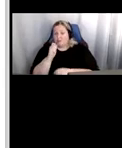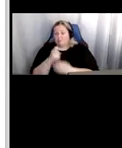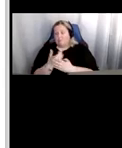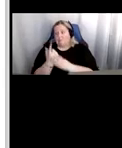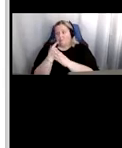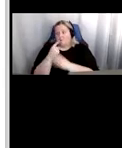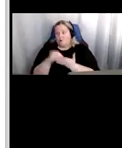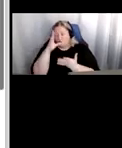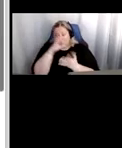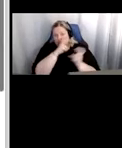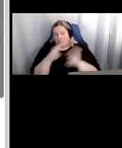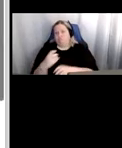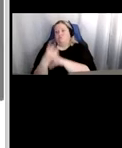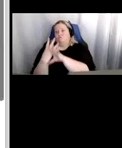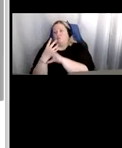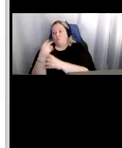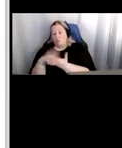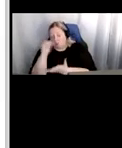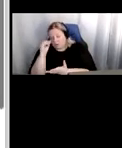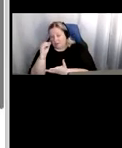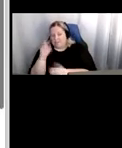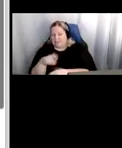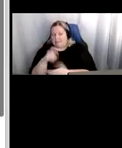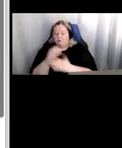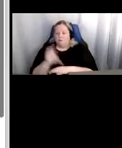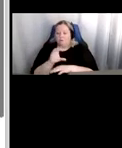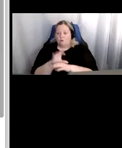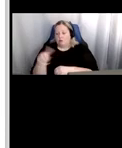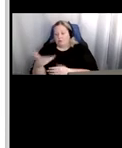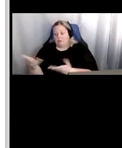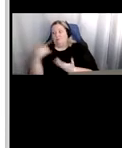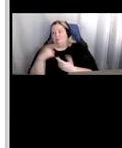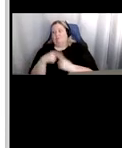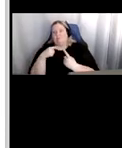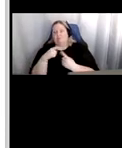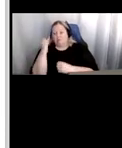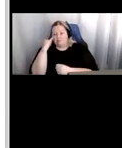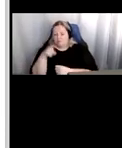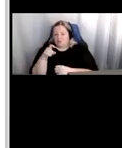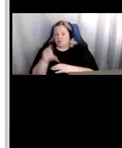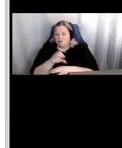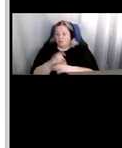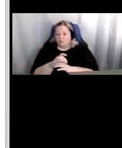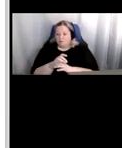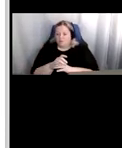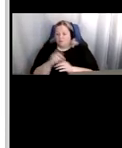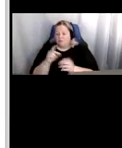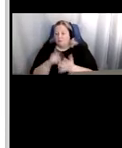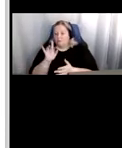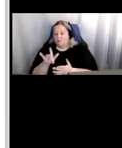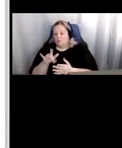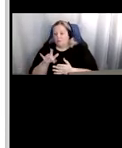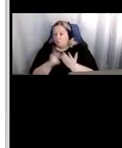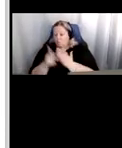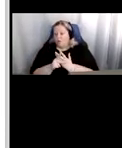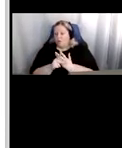went remote learning and many people needed computers and other things. So if you're in need of a computer, the double click program is a really great